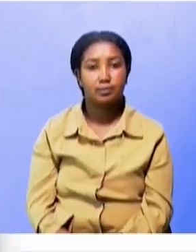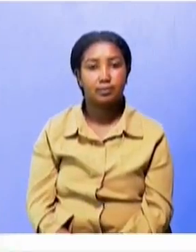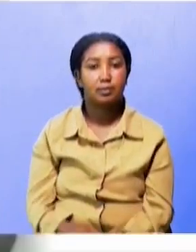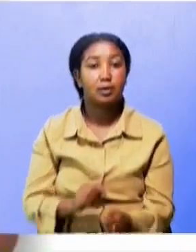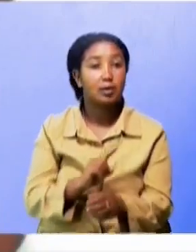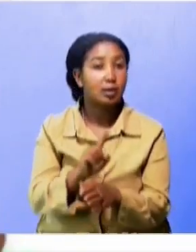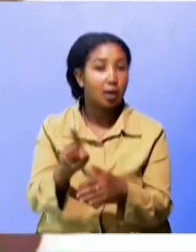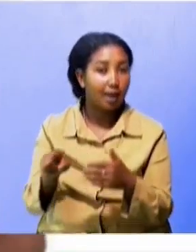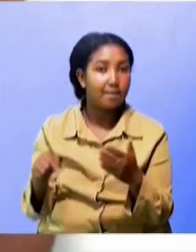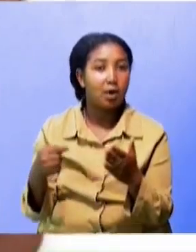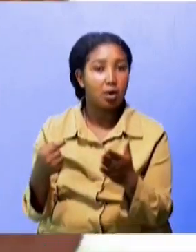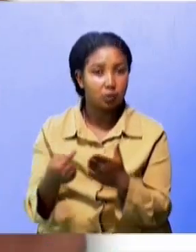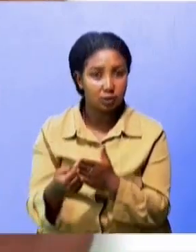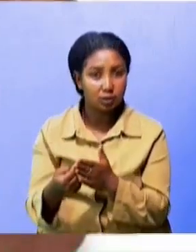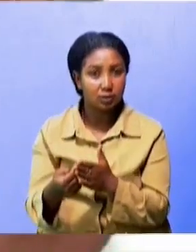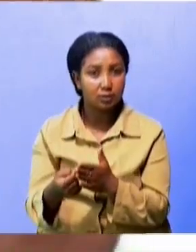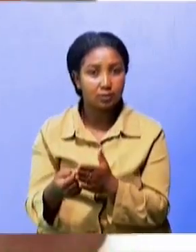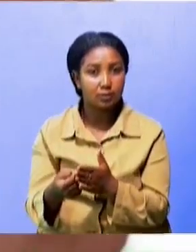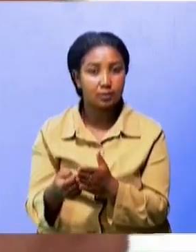about